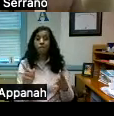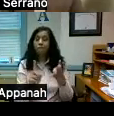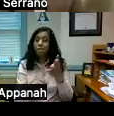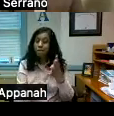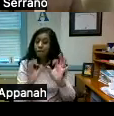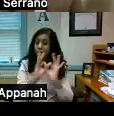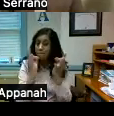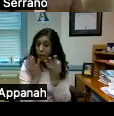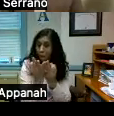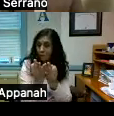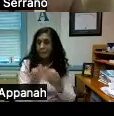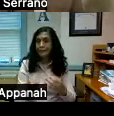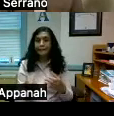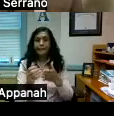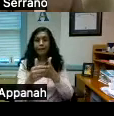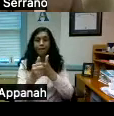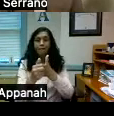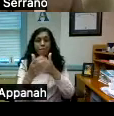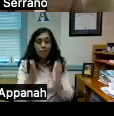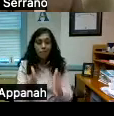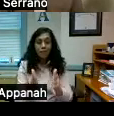professional staff, families,